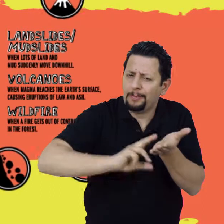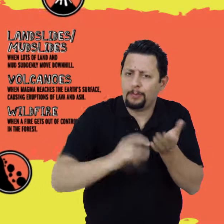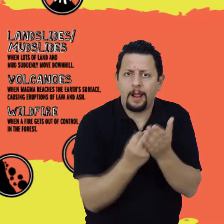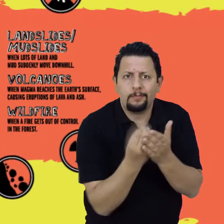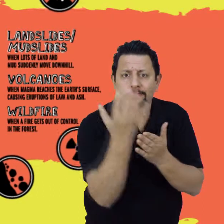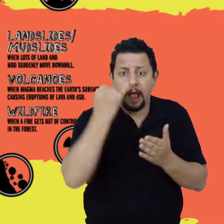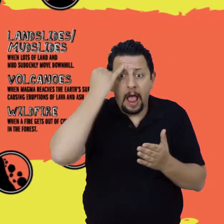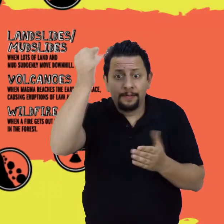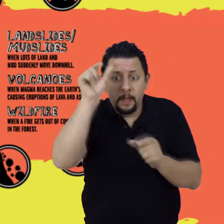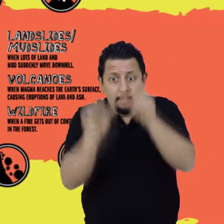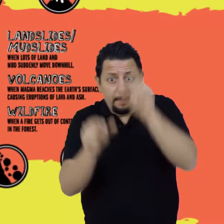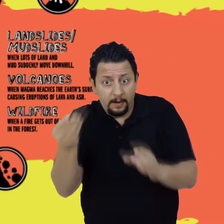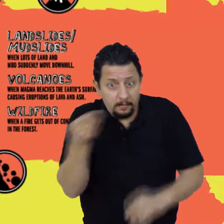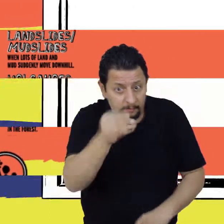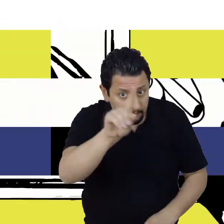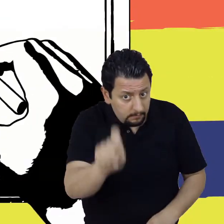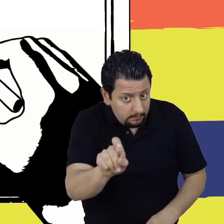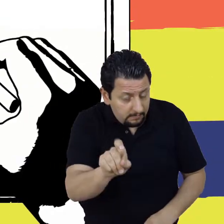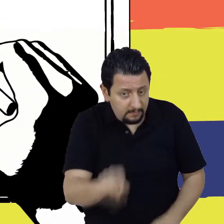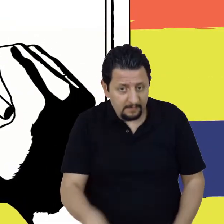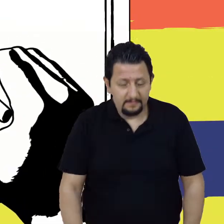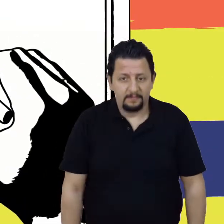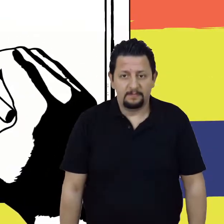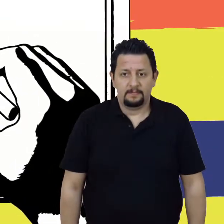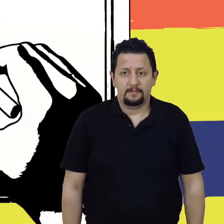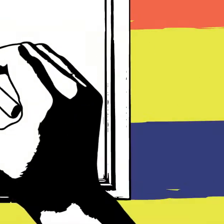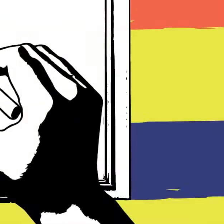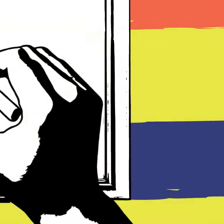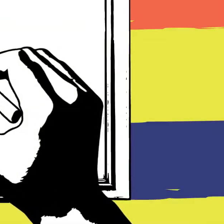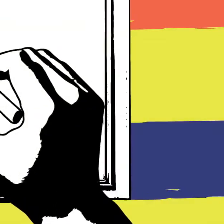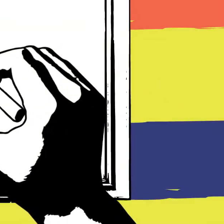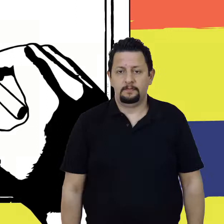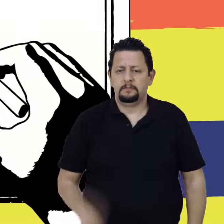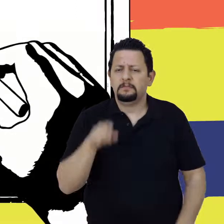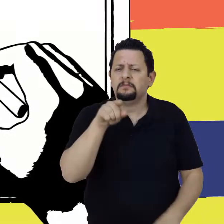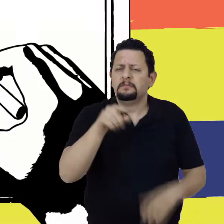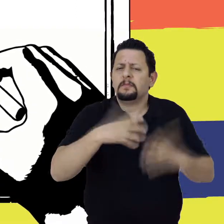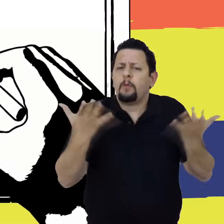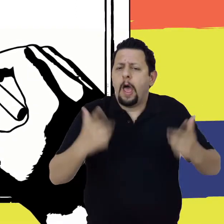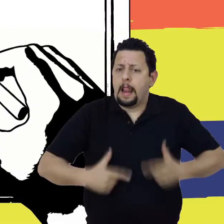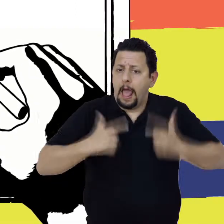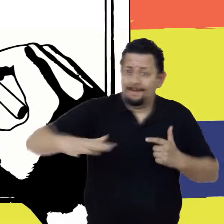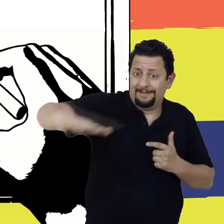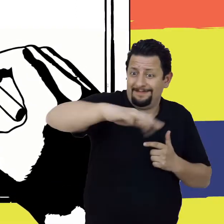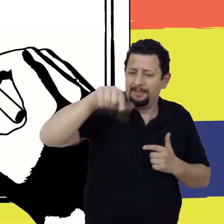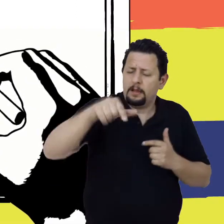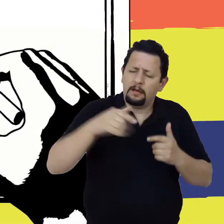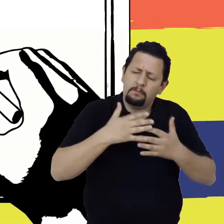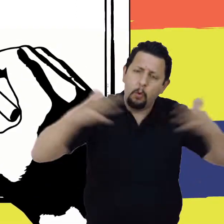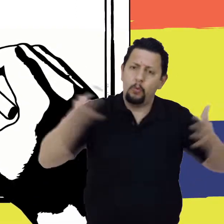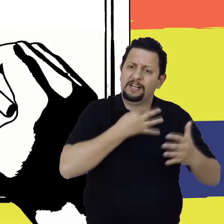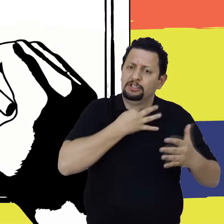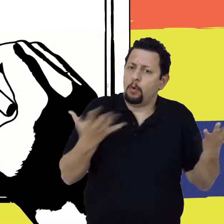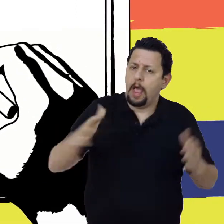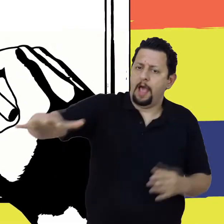A hand is in position to write on the board. Exercise 2. See facilitator's notes. What kinds